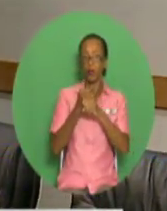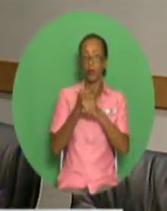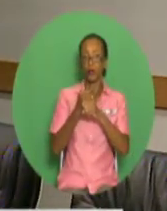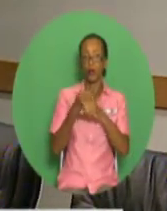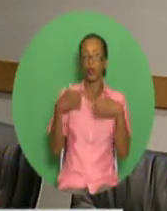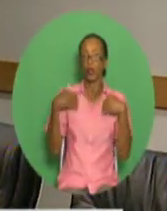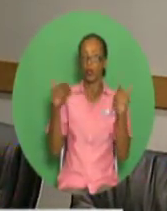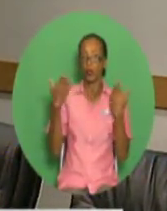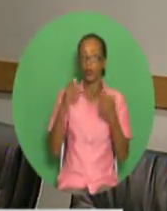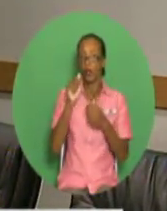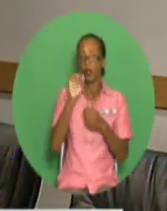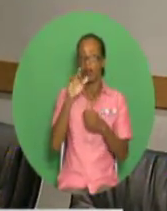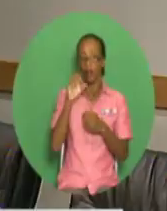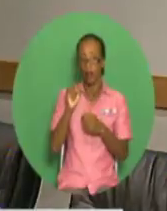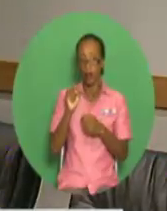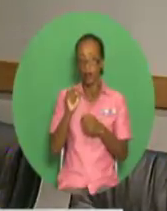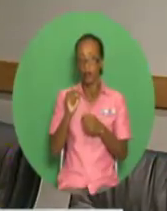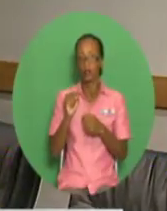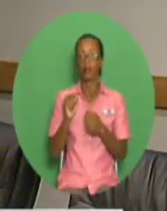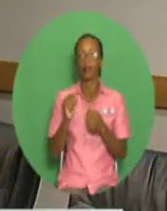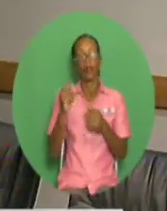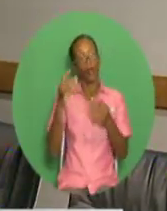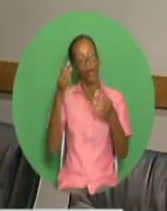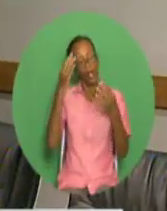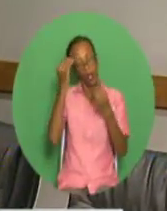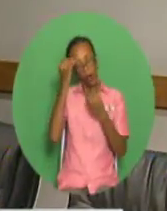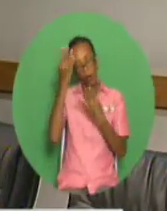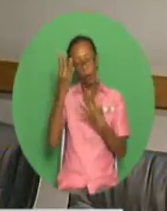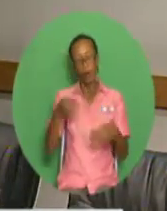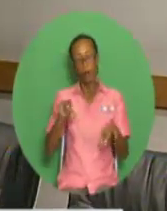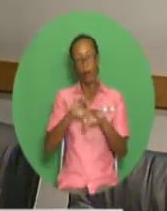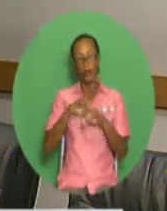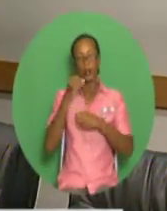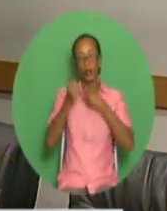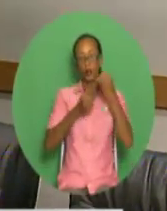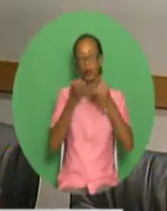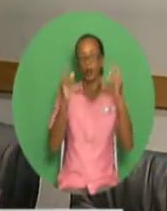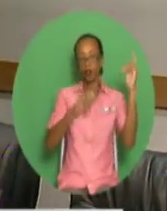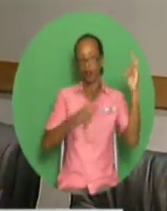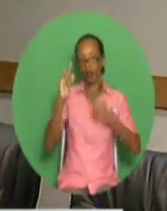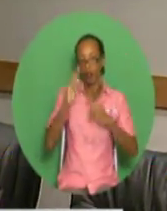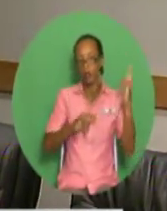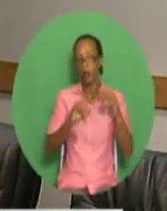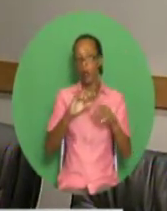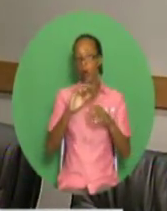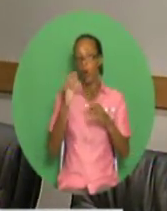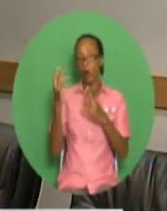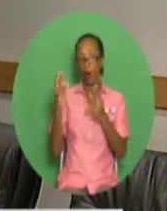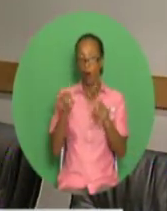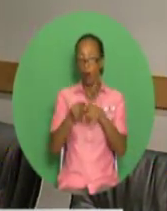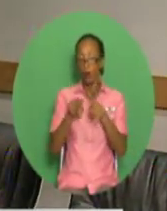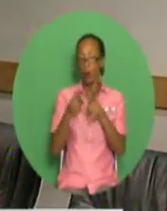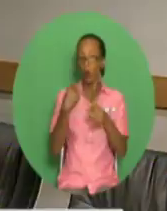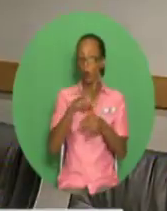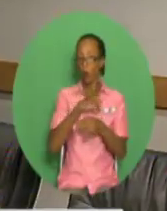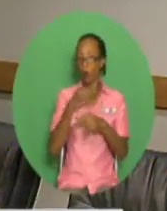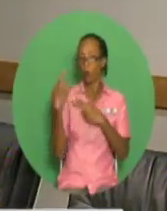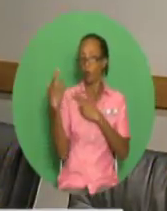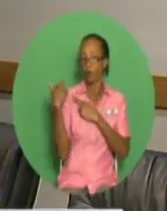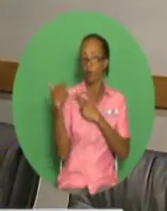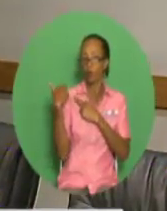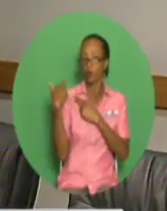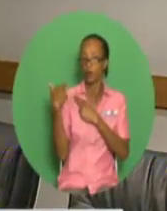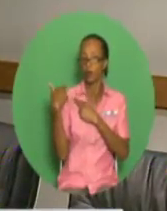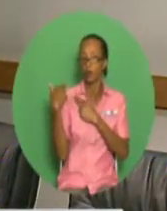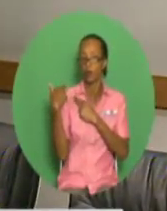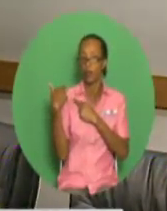about podium, it's about sports tourism, it's about grassroots development. We've also mandated all the NGBs to ensure that they